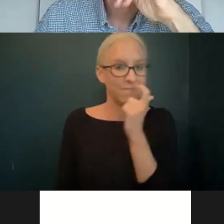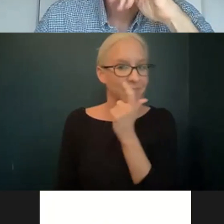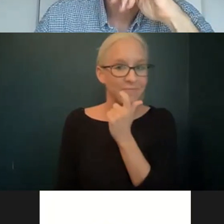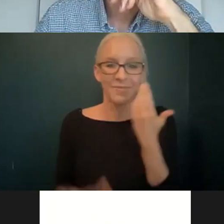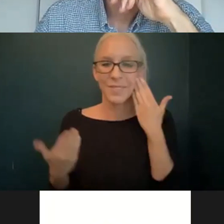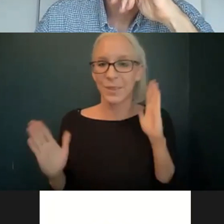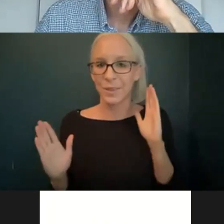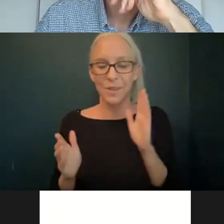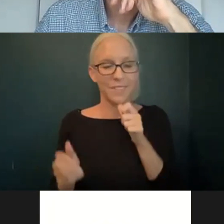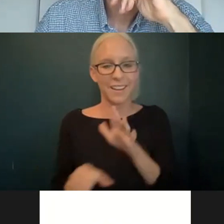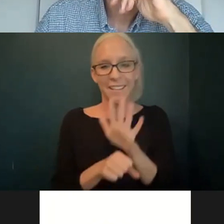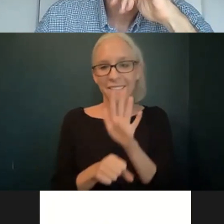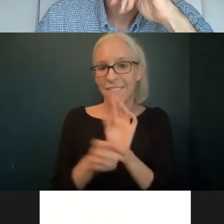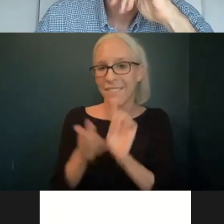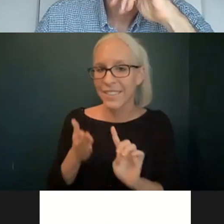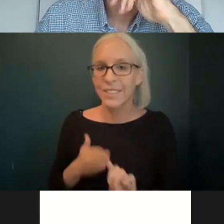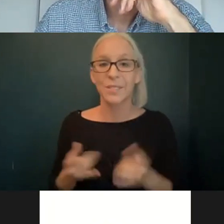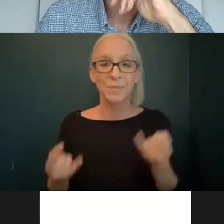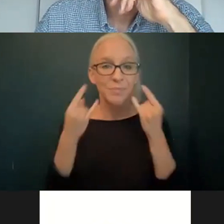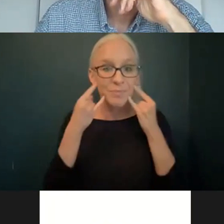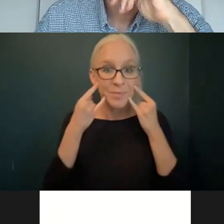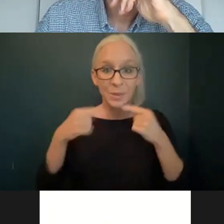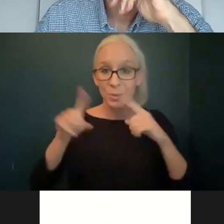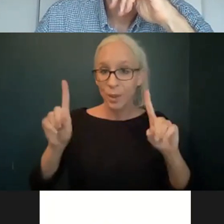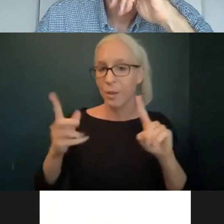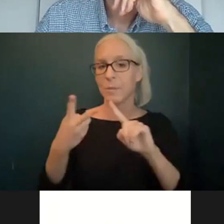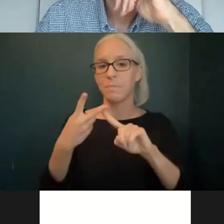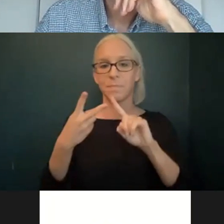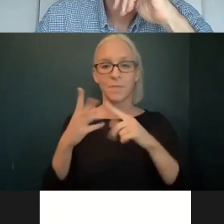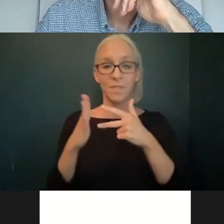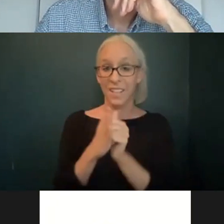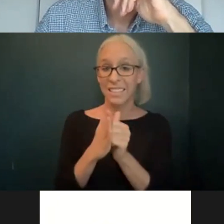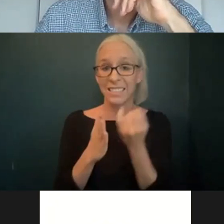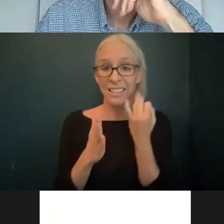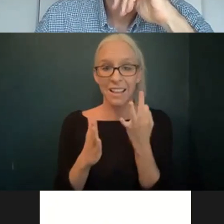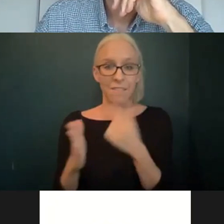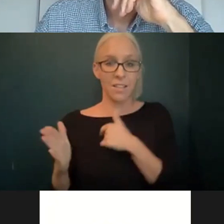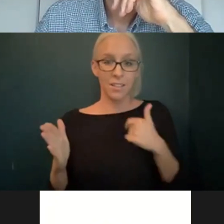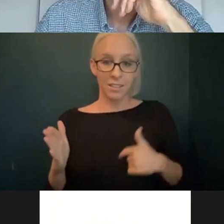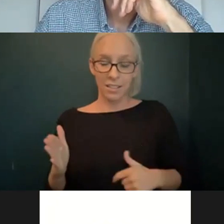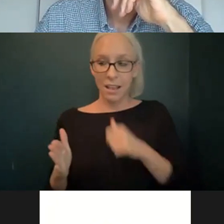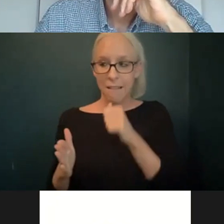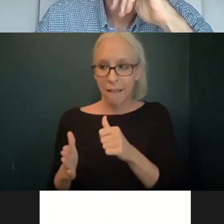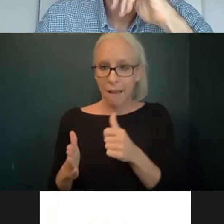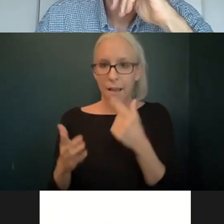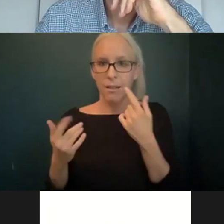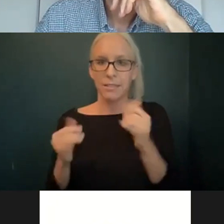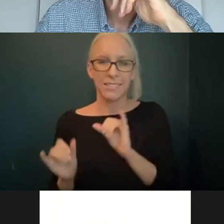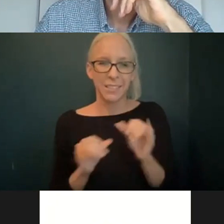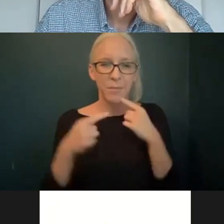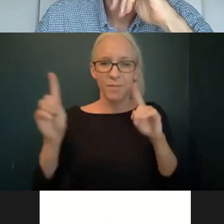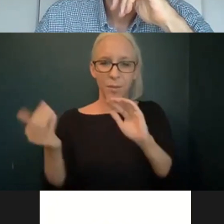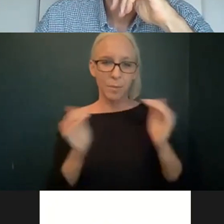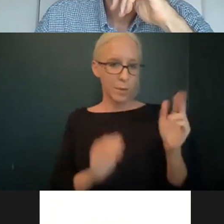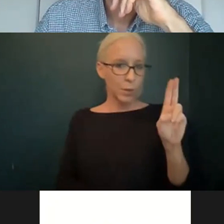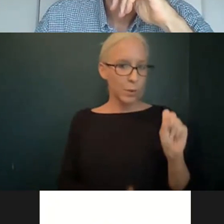know masks work, and that would be the number one. Getting vaccinated, even if the Chinese vaccine is not as effective as the other vaccine, certainly do that. And if you can get